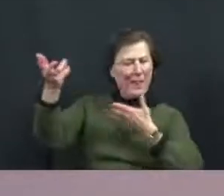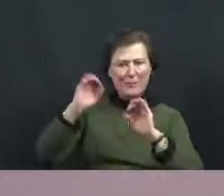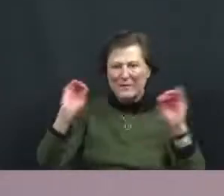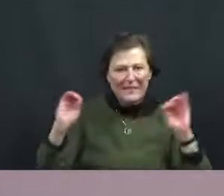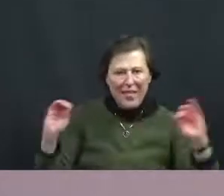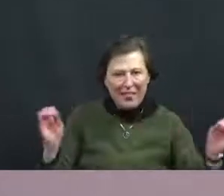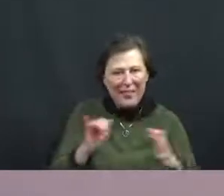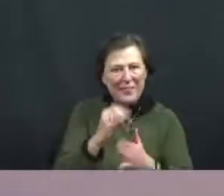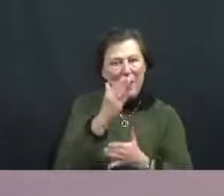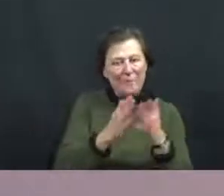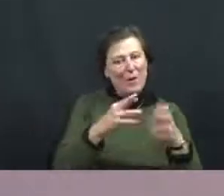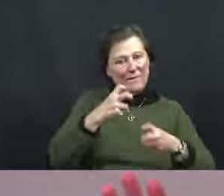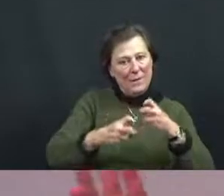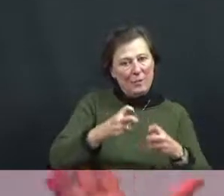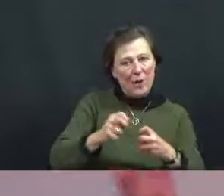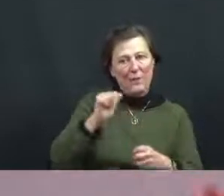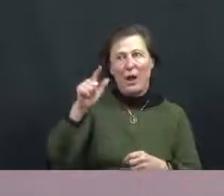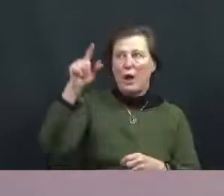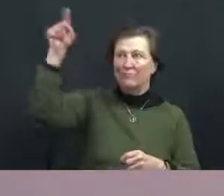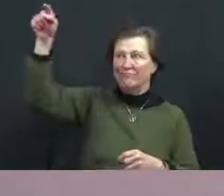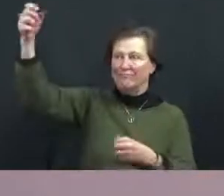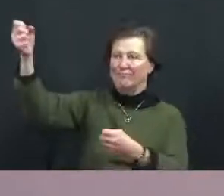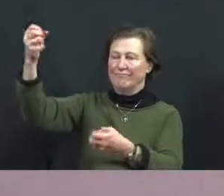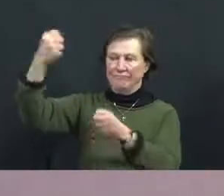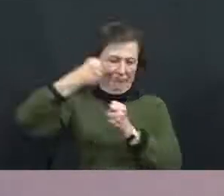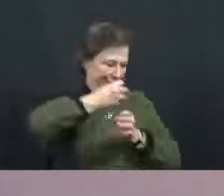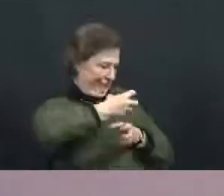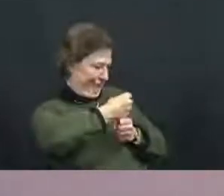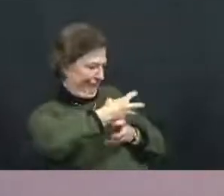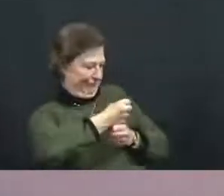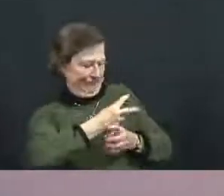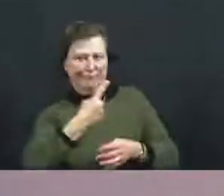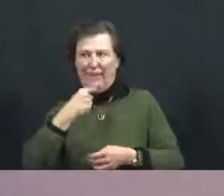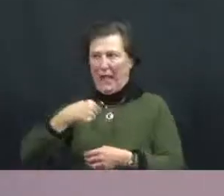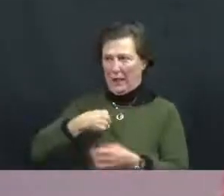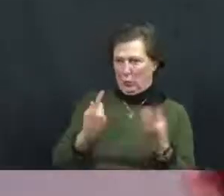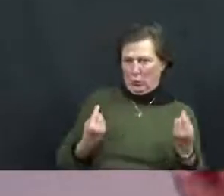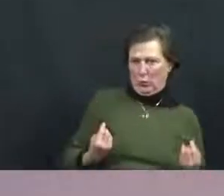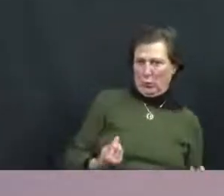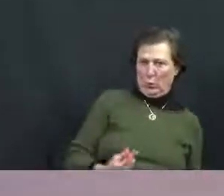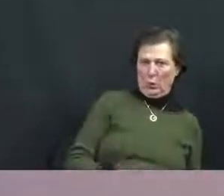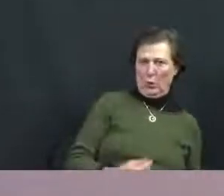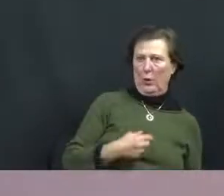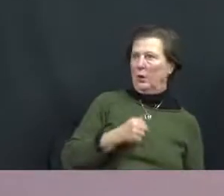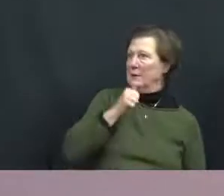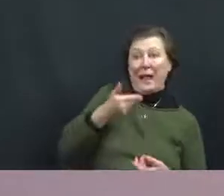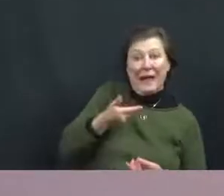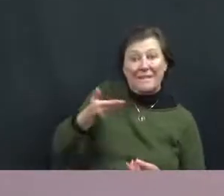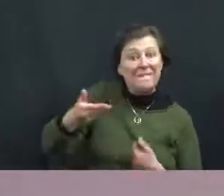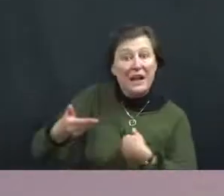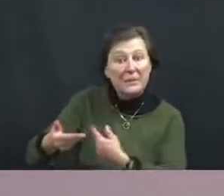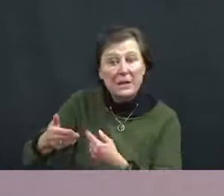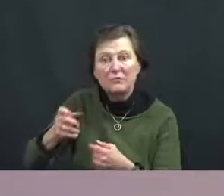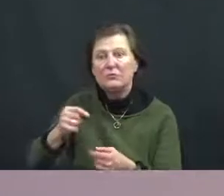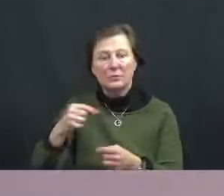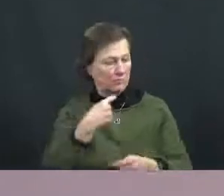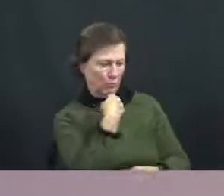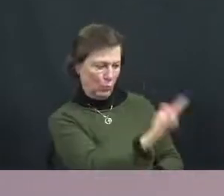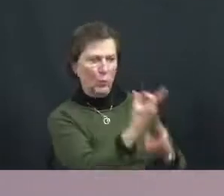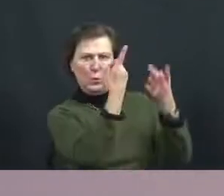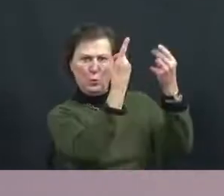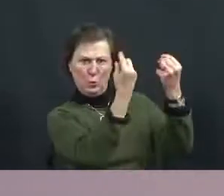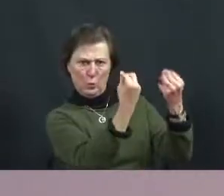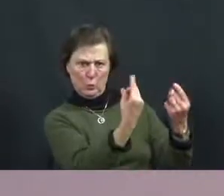part of the problem, where it's all top down. We're never invited into the conversation. We're simply told we're given our marching